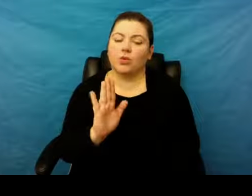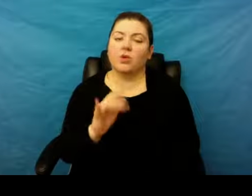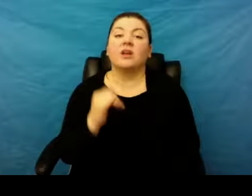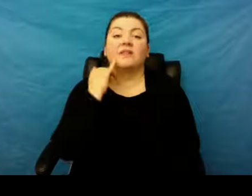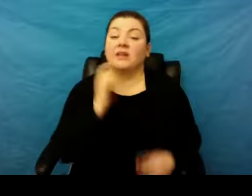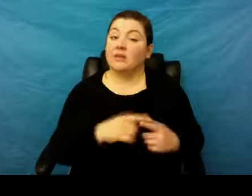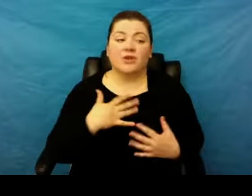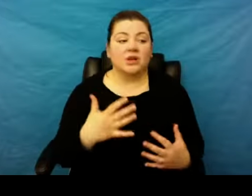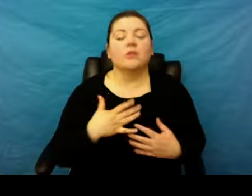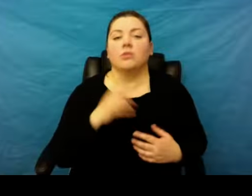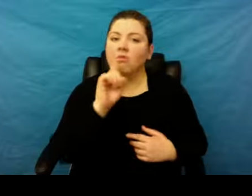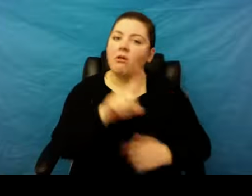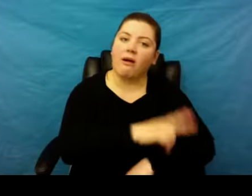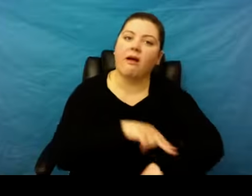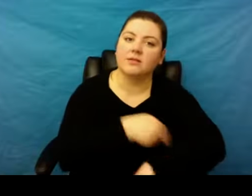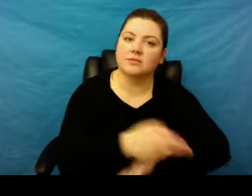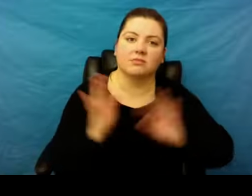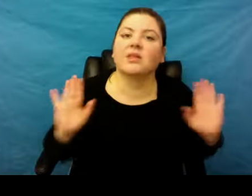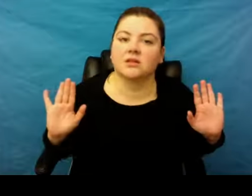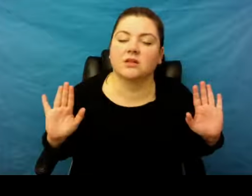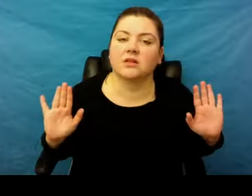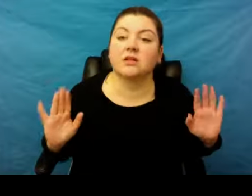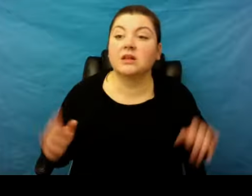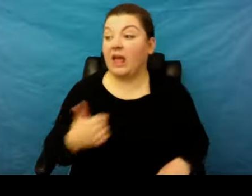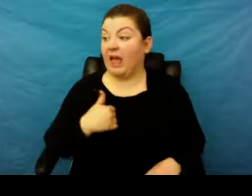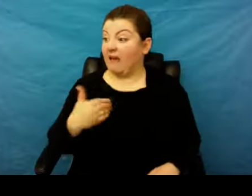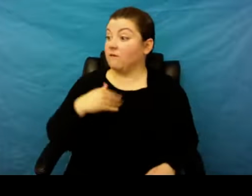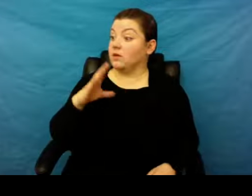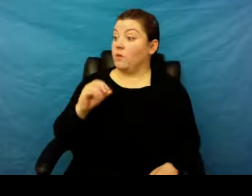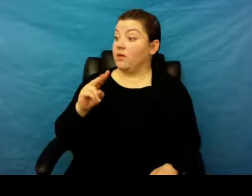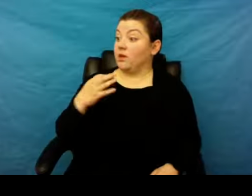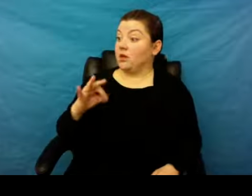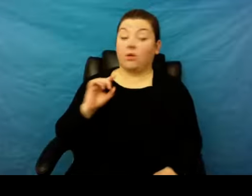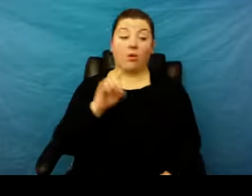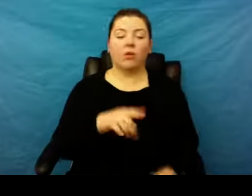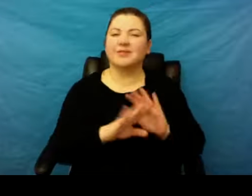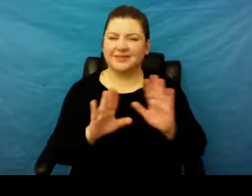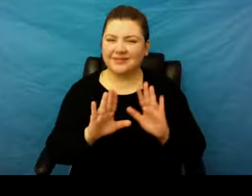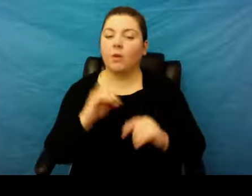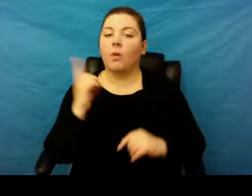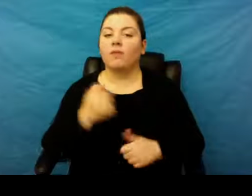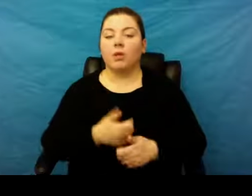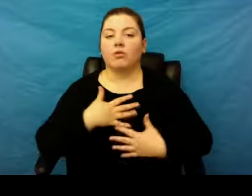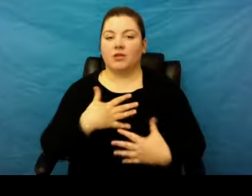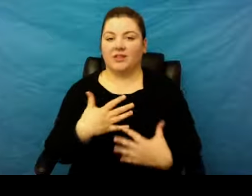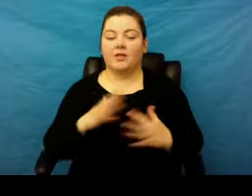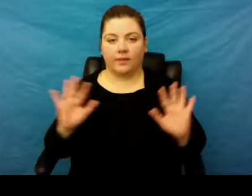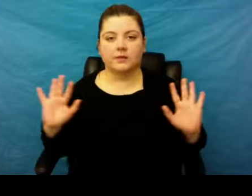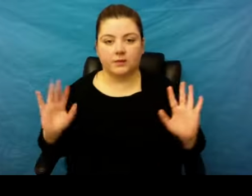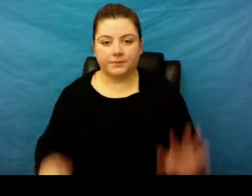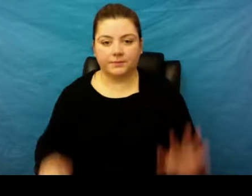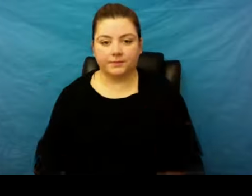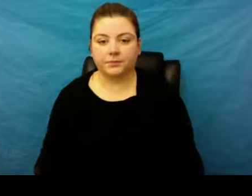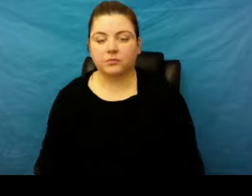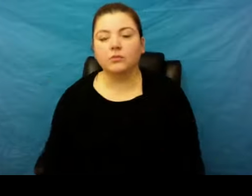short of breath. Don't go to the hospital just because you have COVID-19. And then I think the question that we're going to get a billion